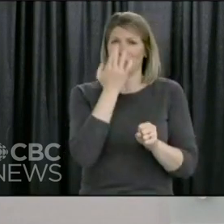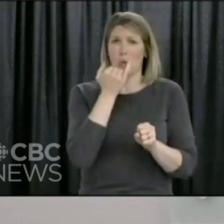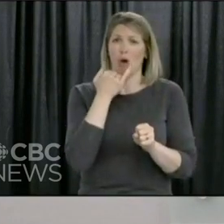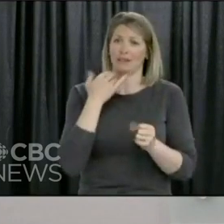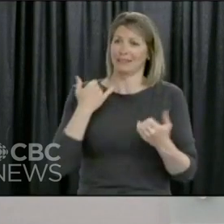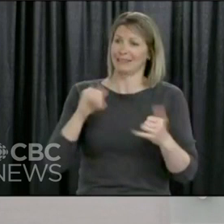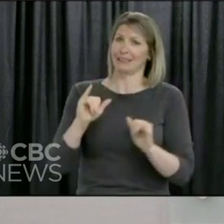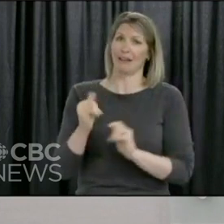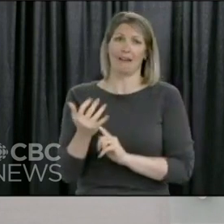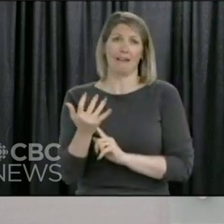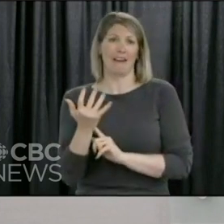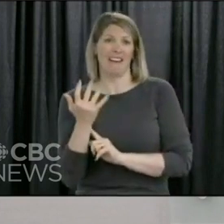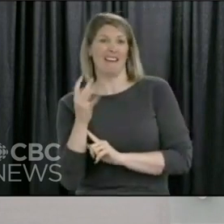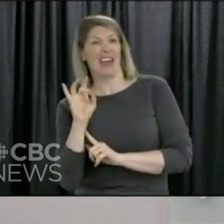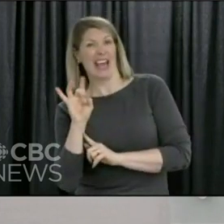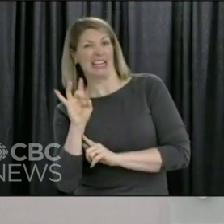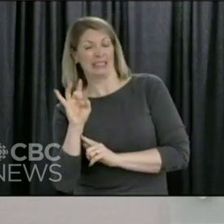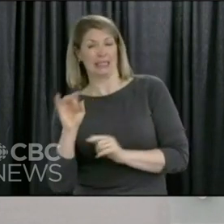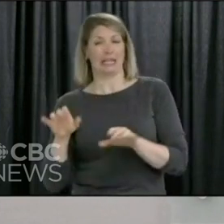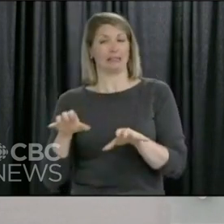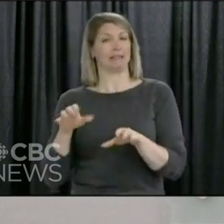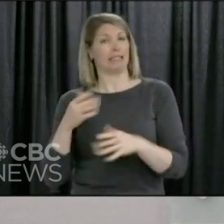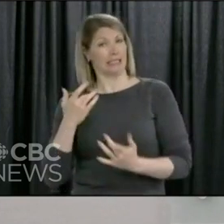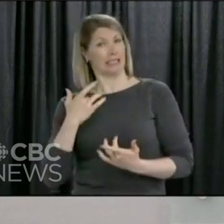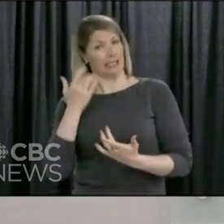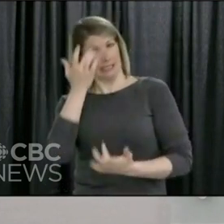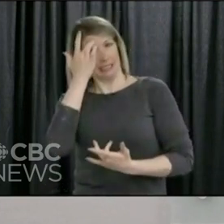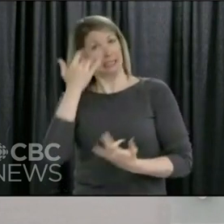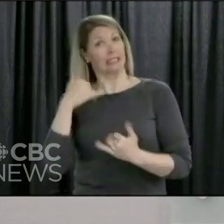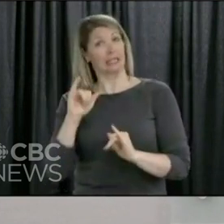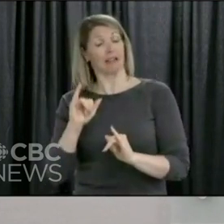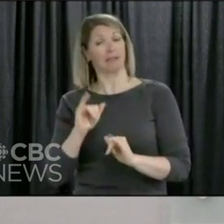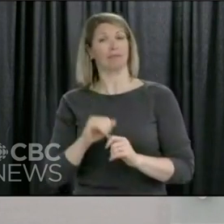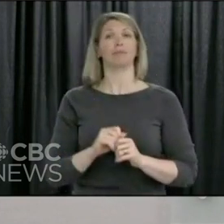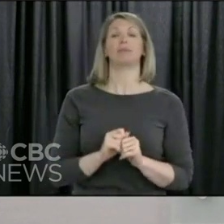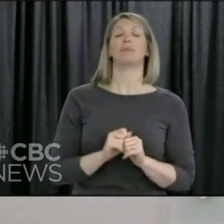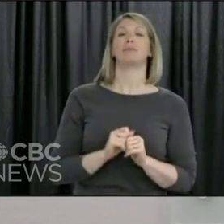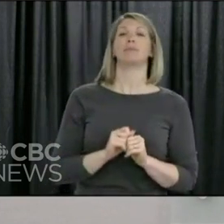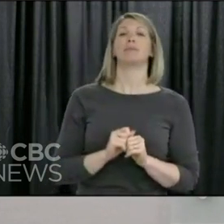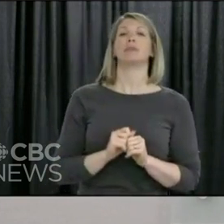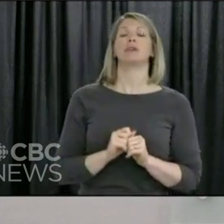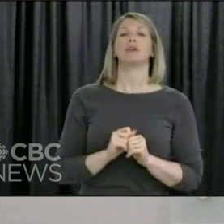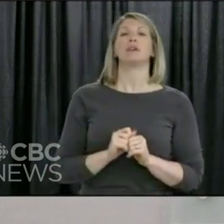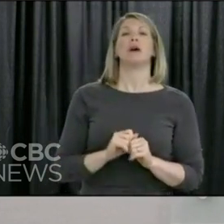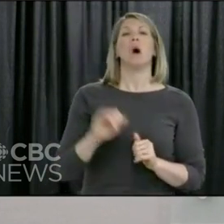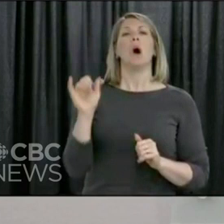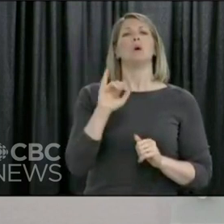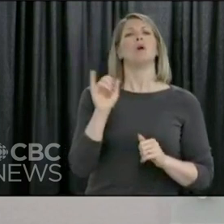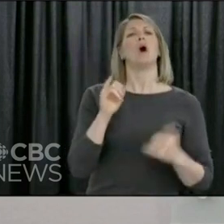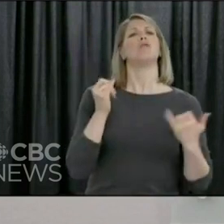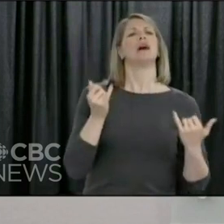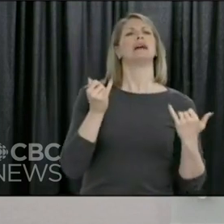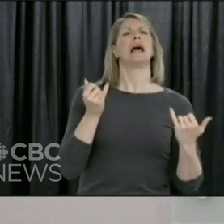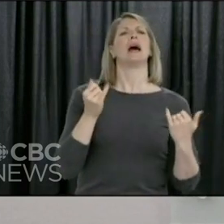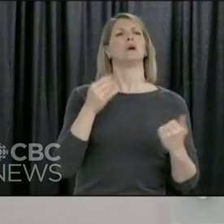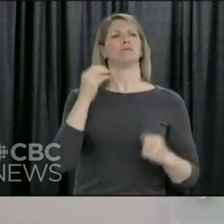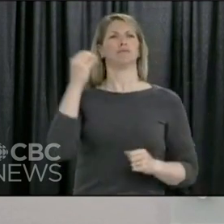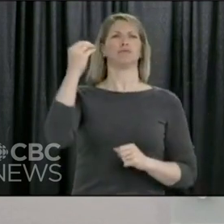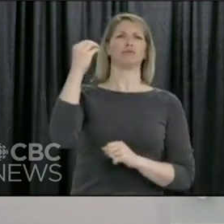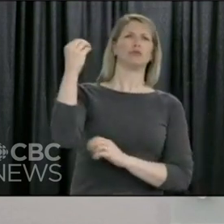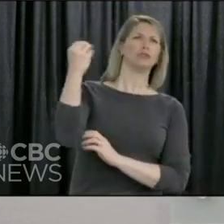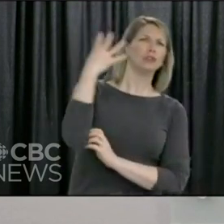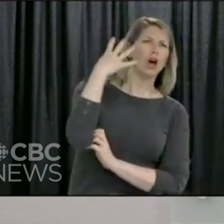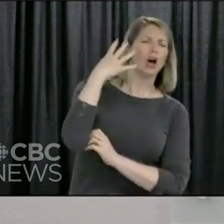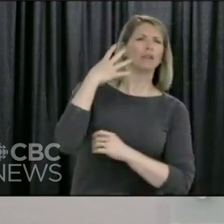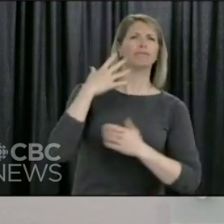And on a recent day, or on a good day, you can still see people at Medical Beach, despite the fact that there are barricades